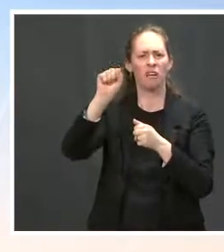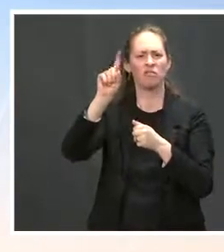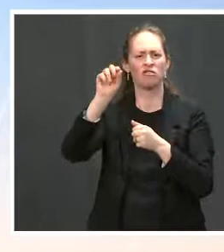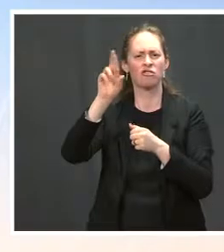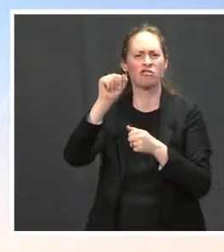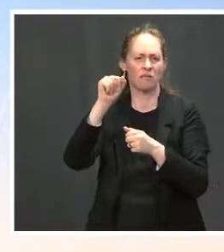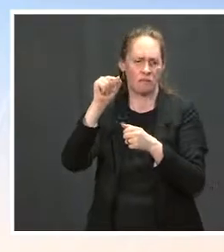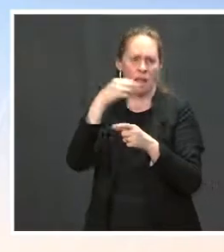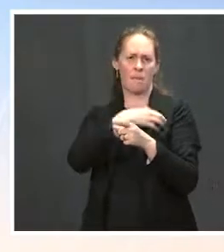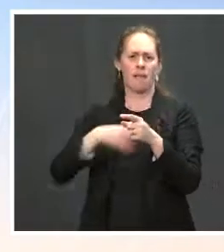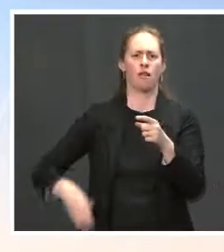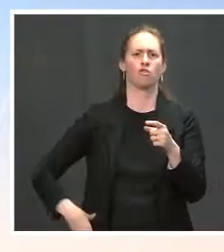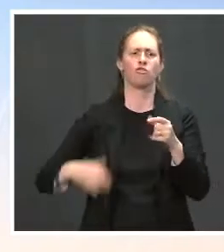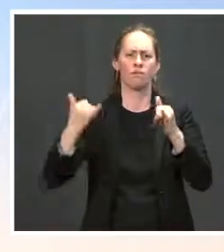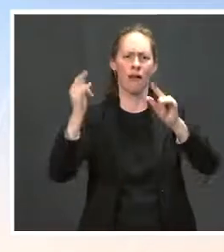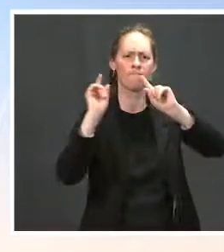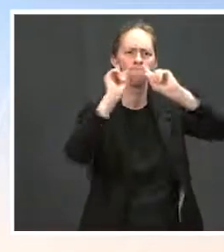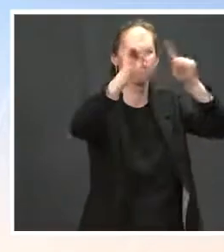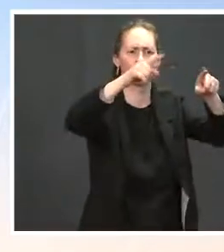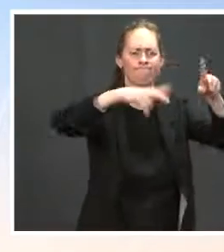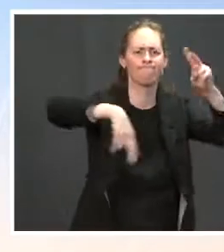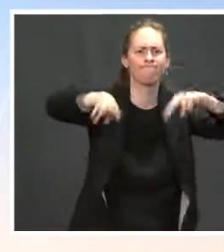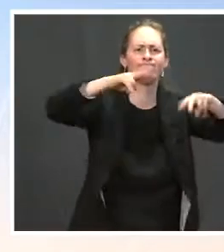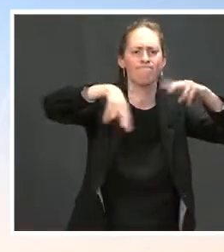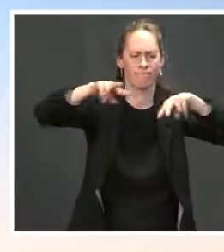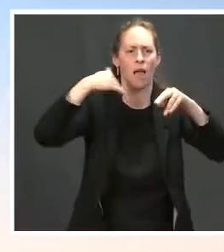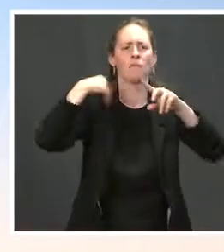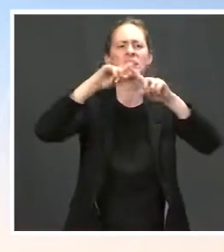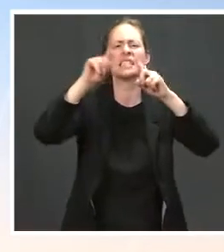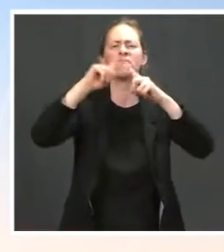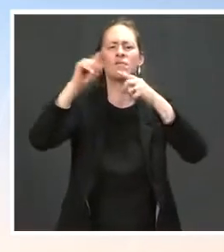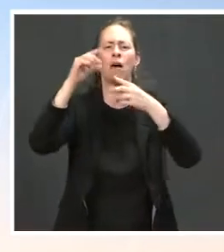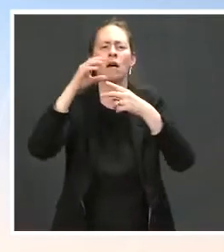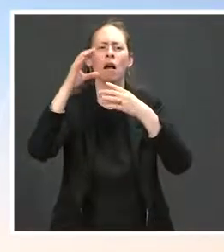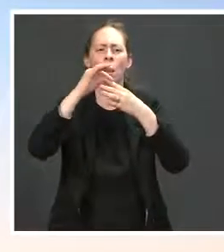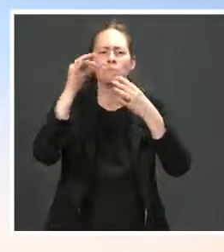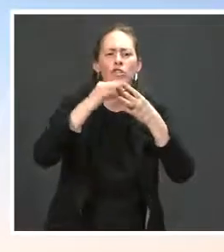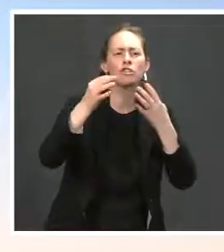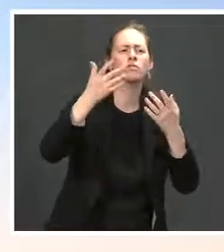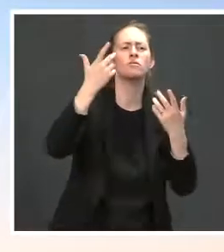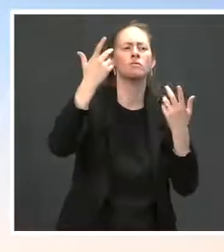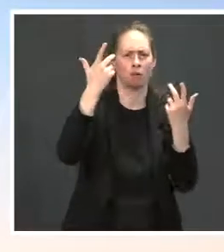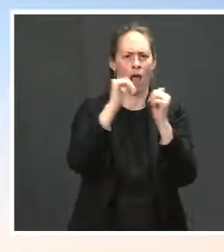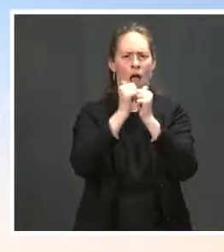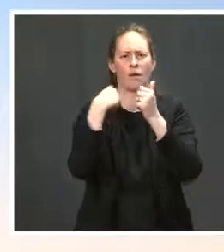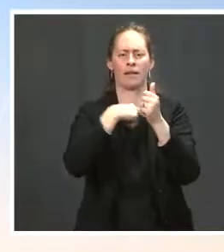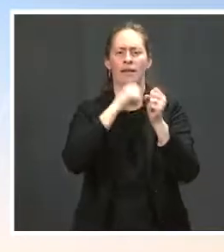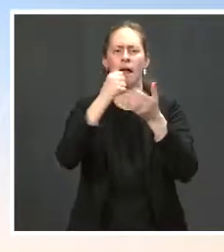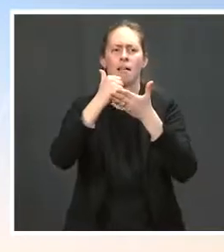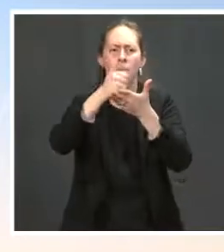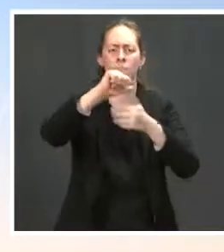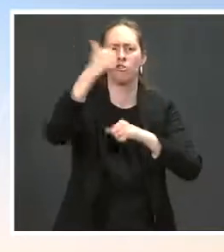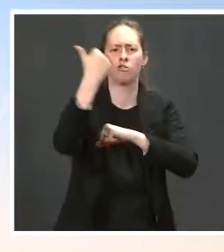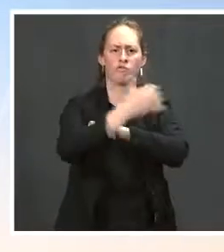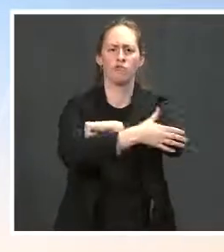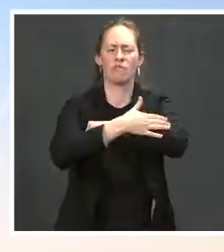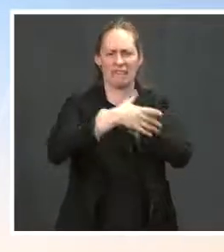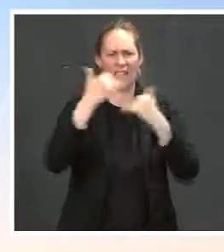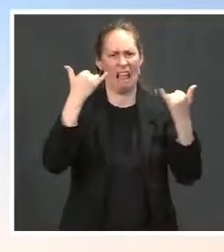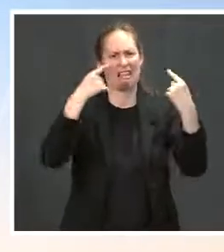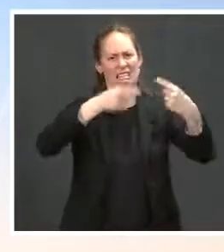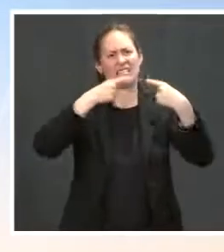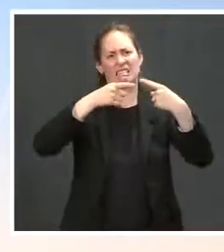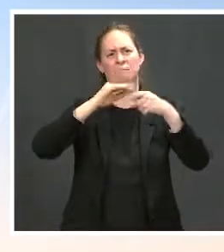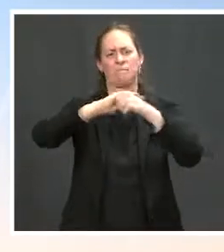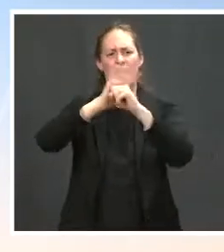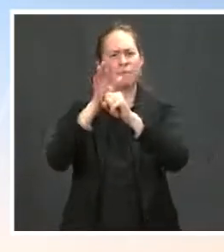range of options to help address the global pandemic, but I don't have anything more from here. And then on anti-AAPI hate, will the president direct